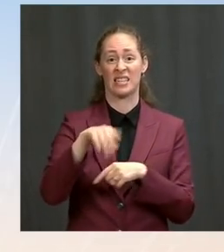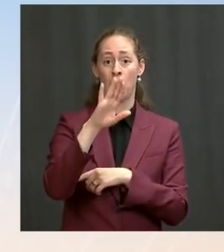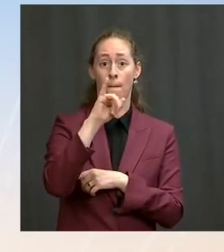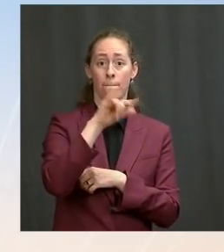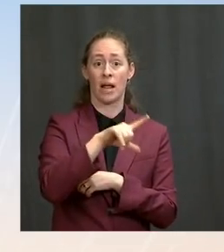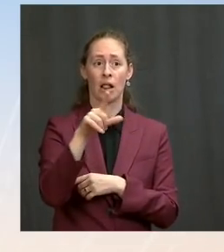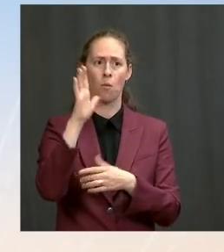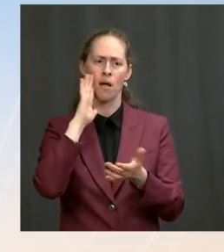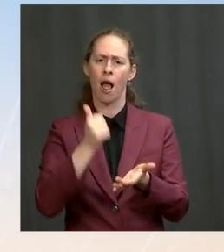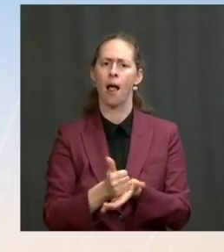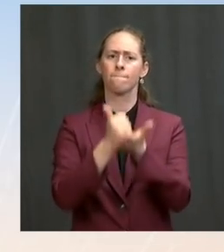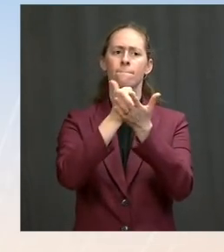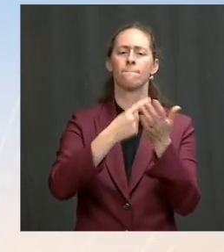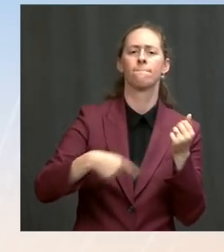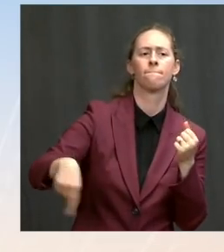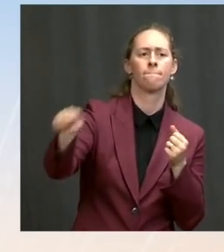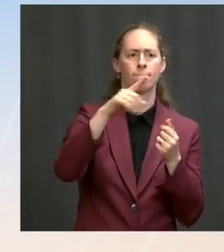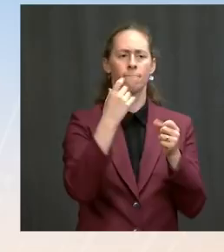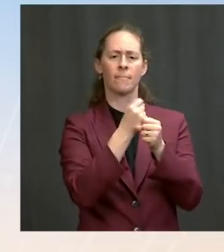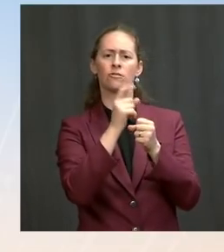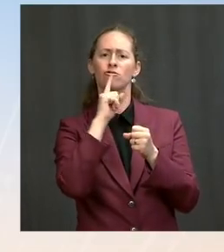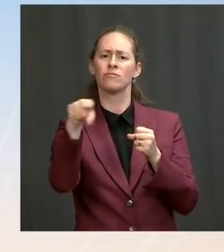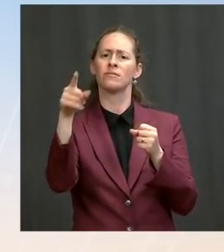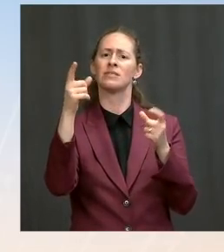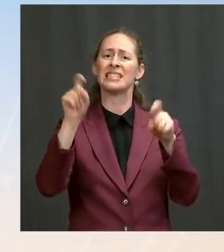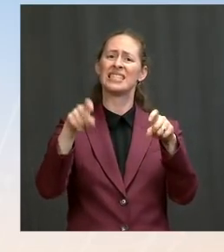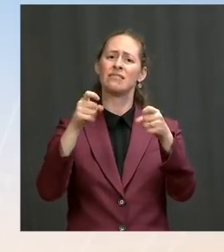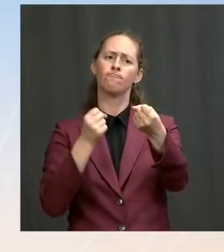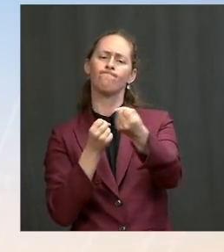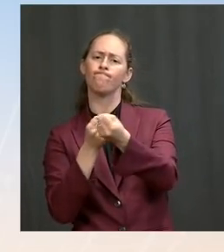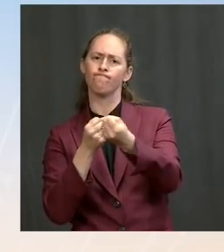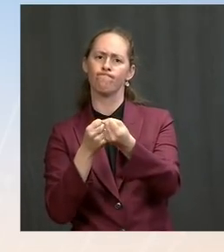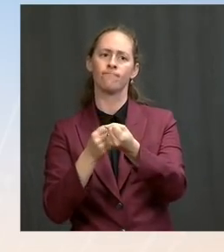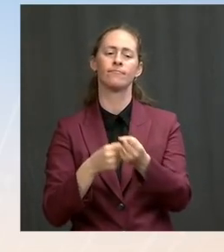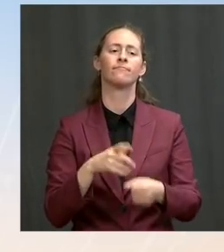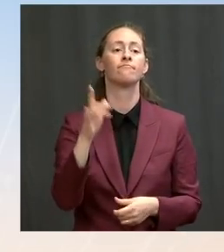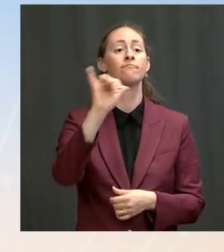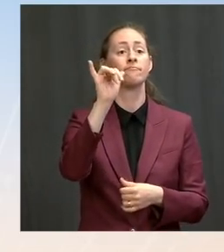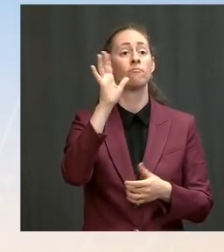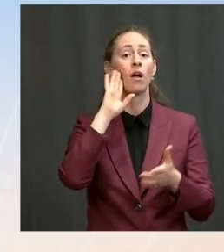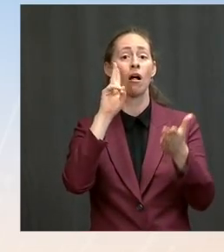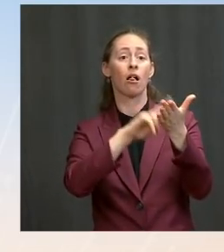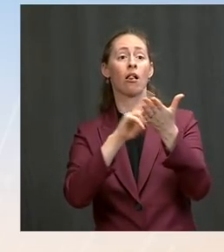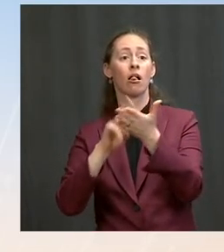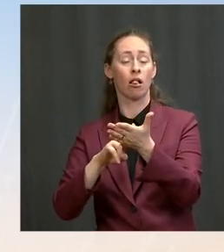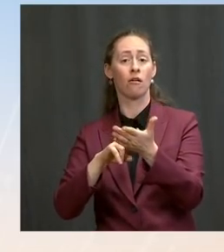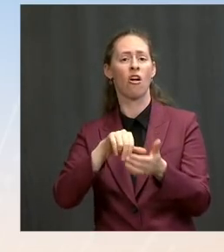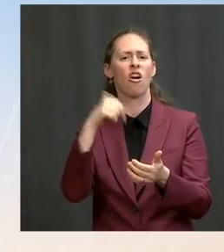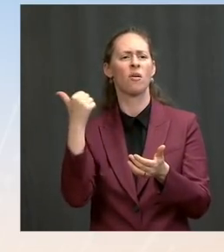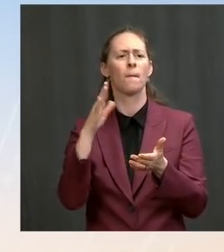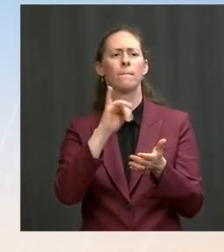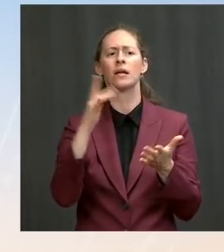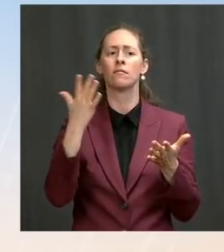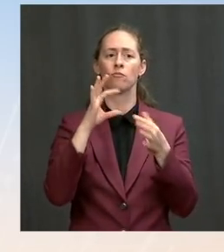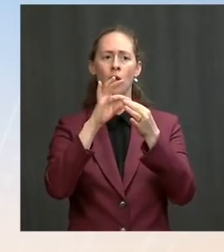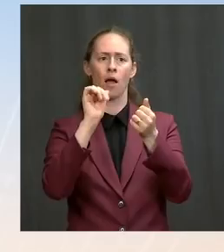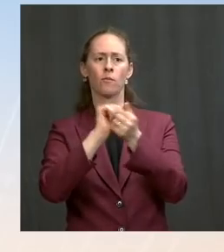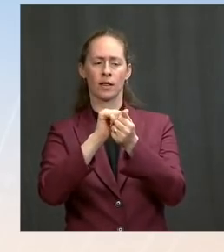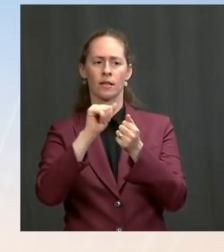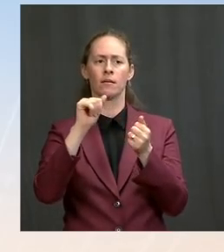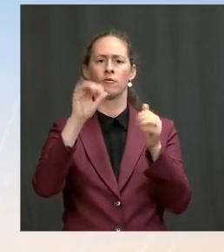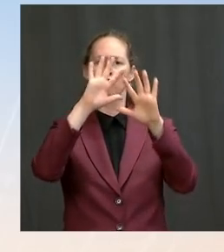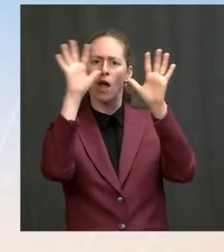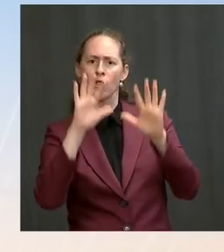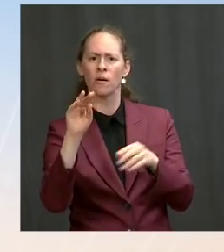the support they need. Later this afternoon, the president will also sign three additional bills, one to protect our climate from methane, one to protect consumers